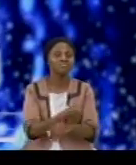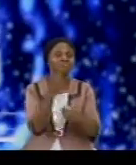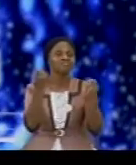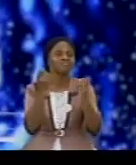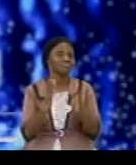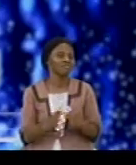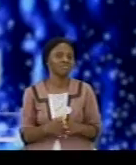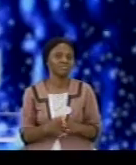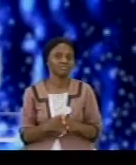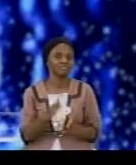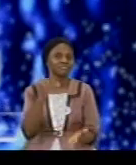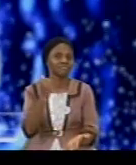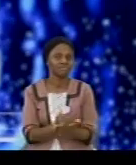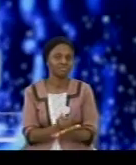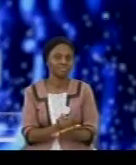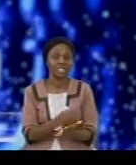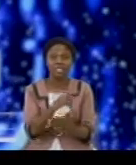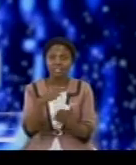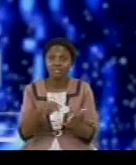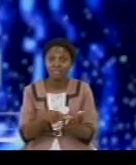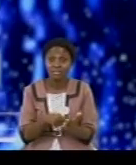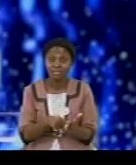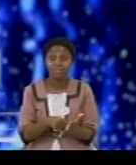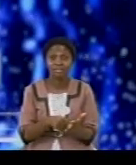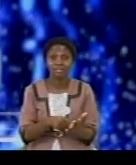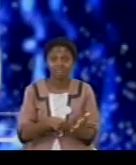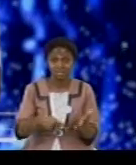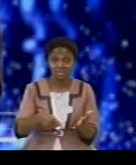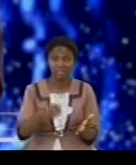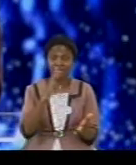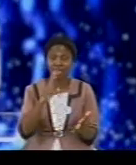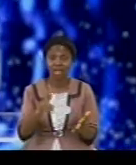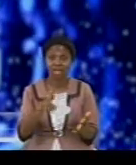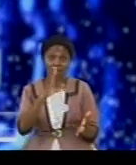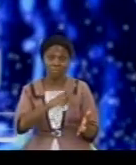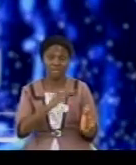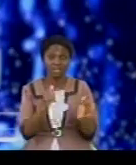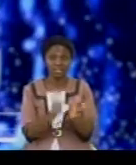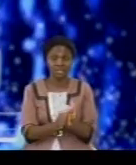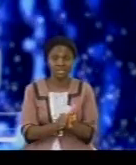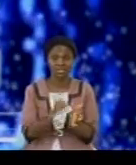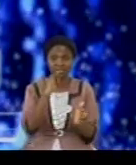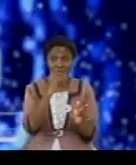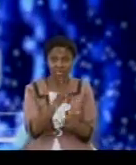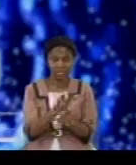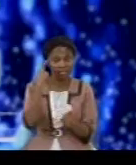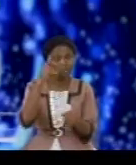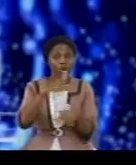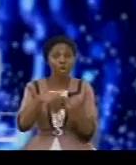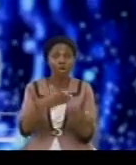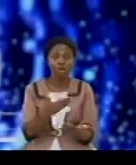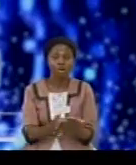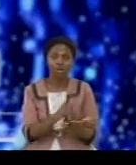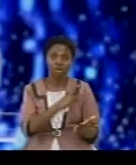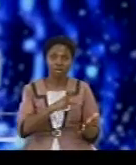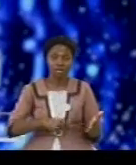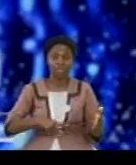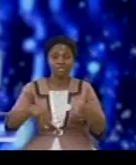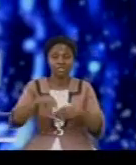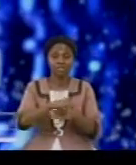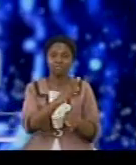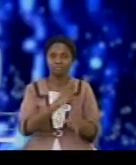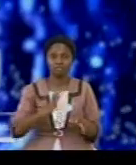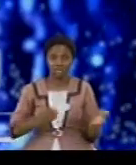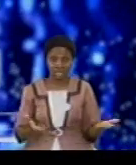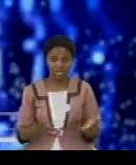And these are the benefits that await every kingdom citizen, now and in eternity. But